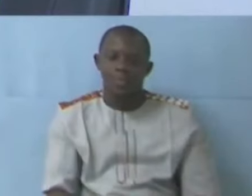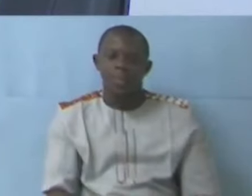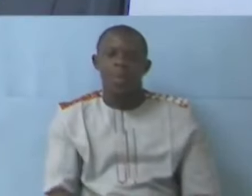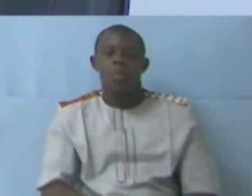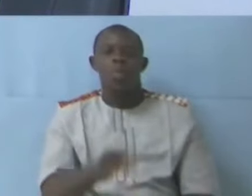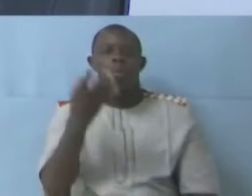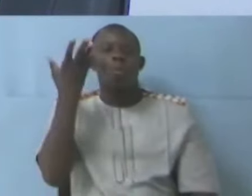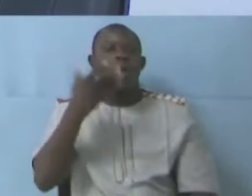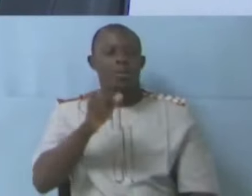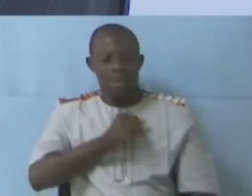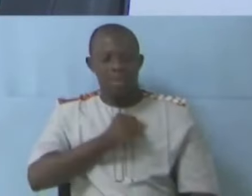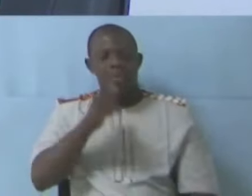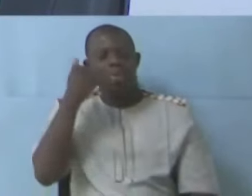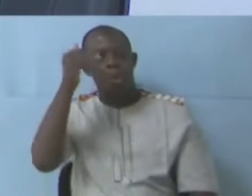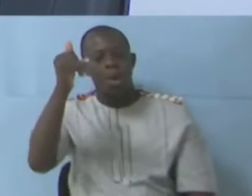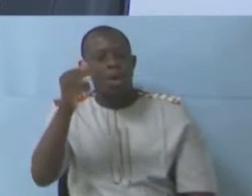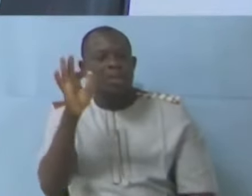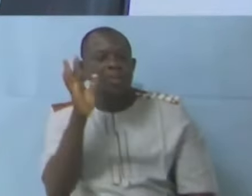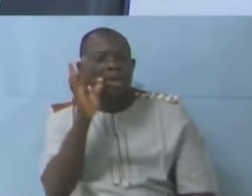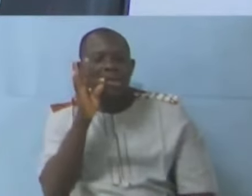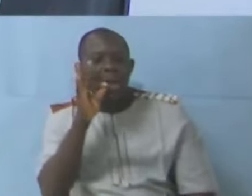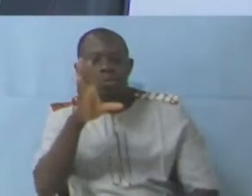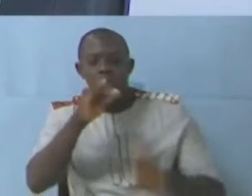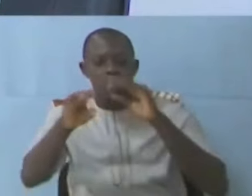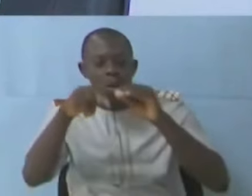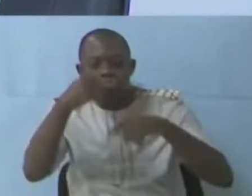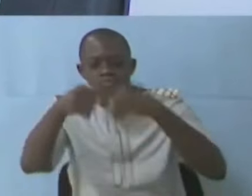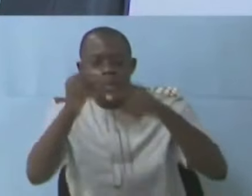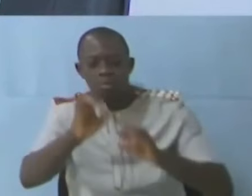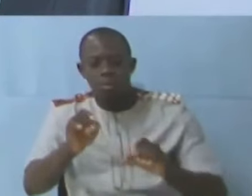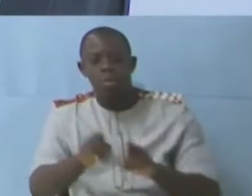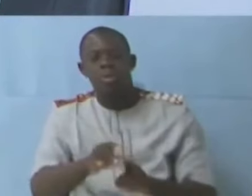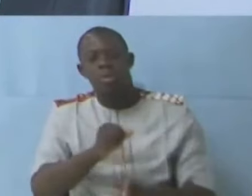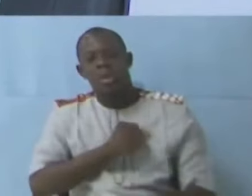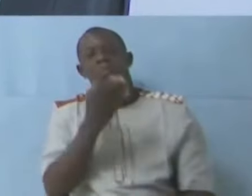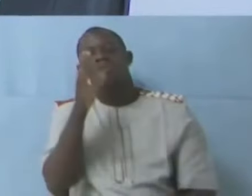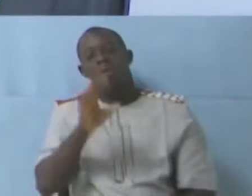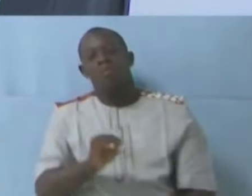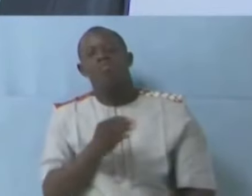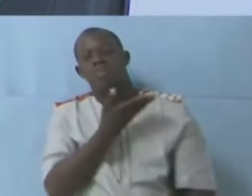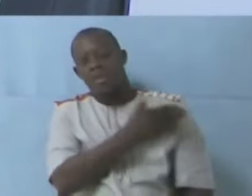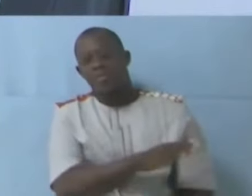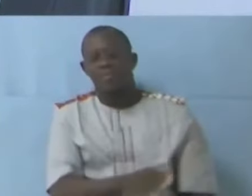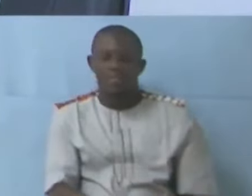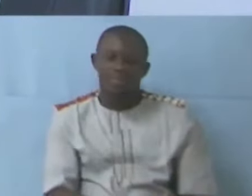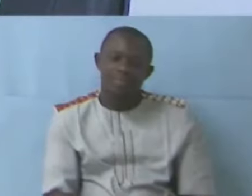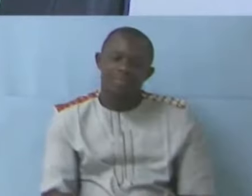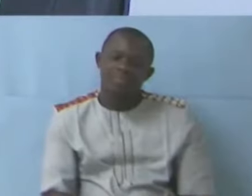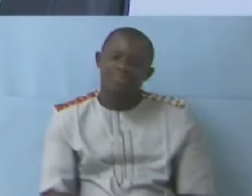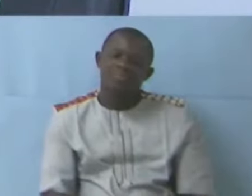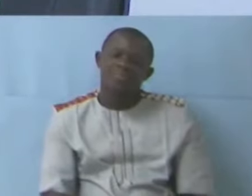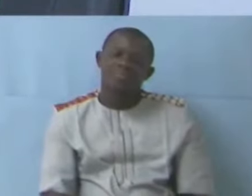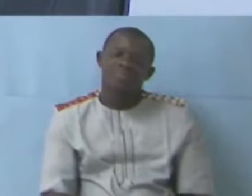wut mutila. Then Njaka, he couldn't continue with the discussion. Then he went